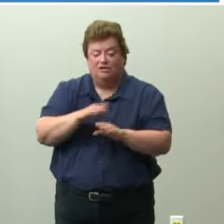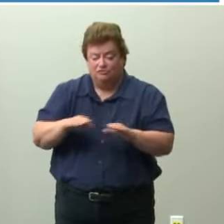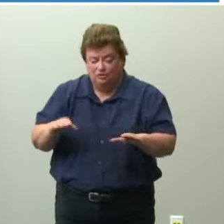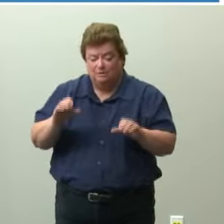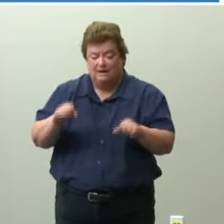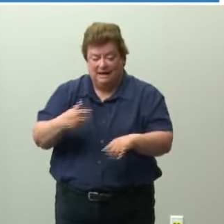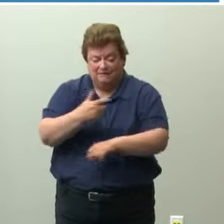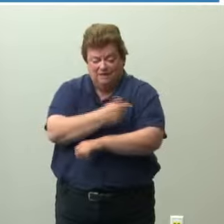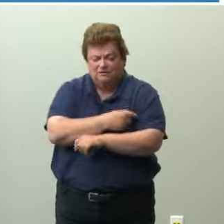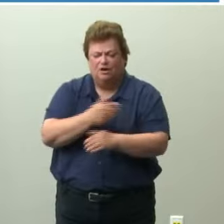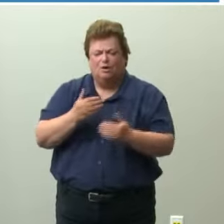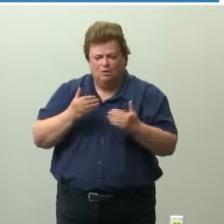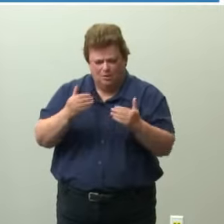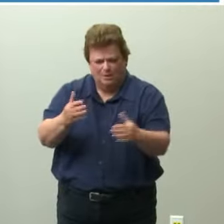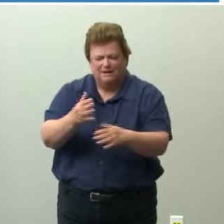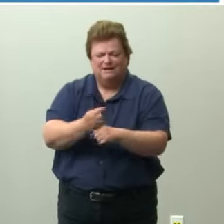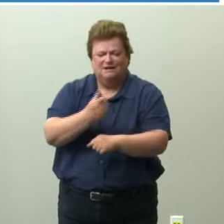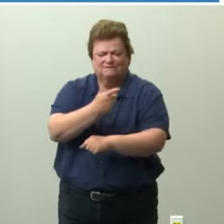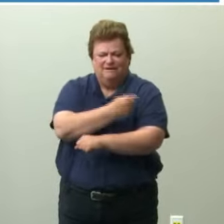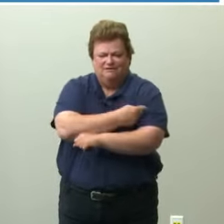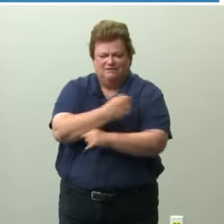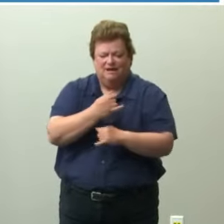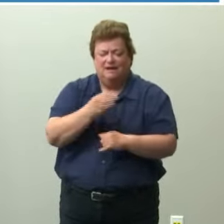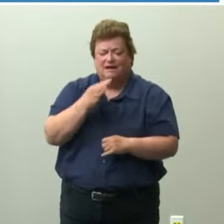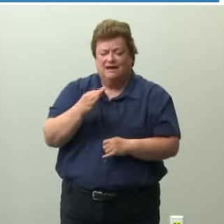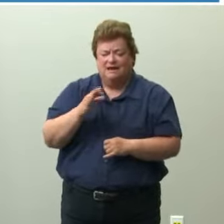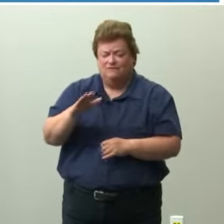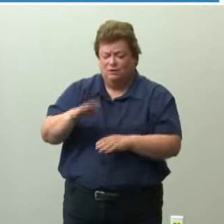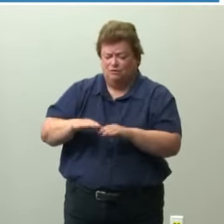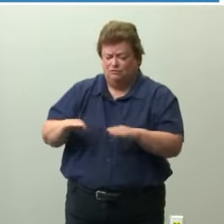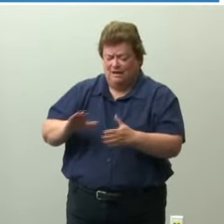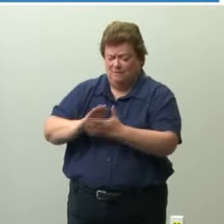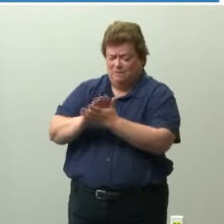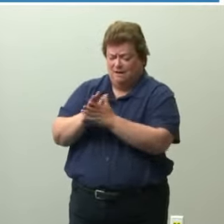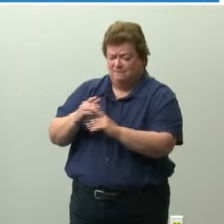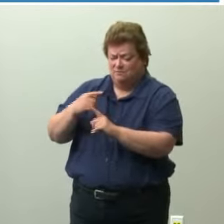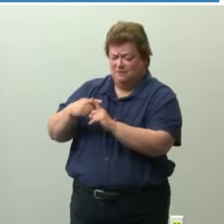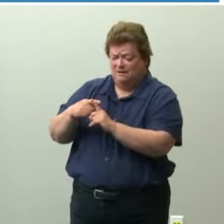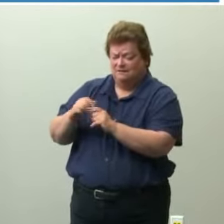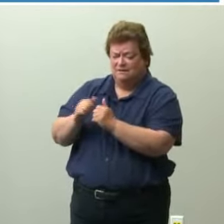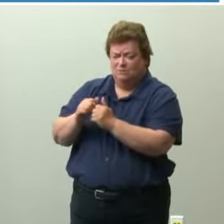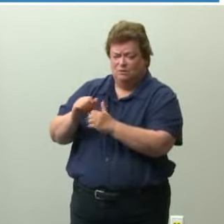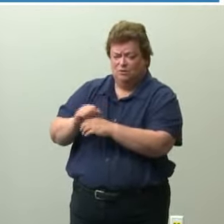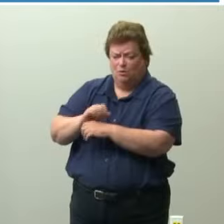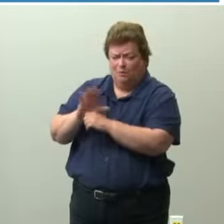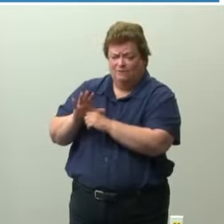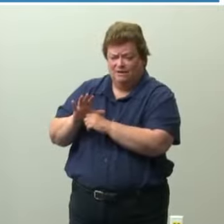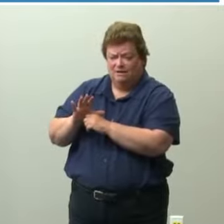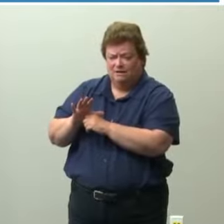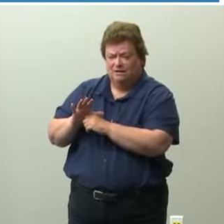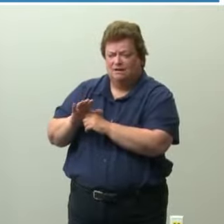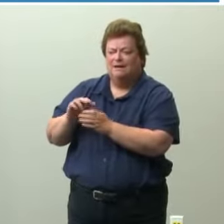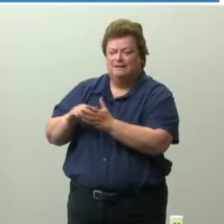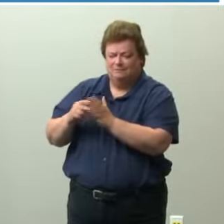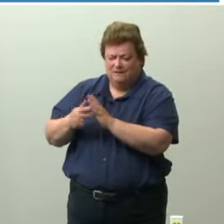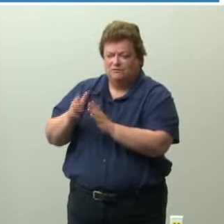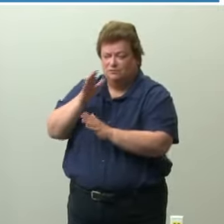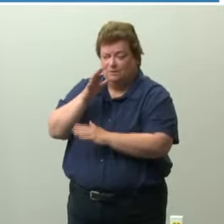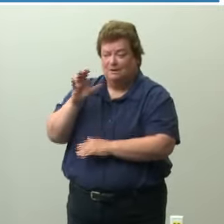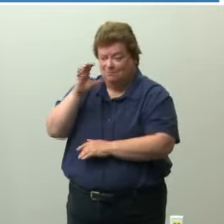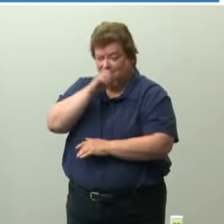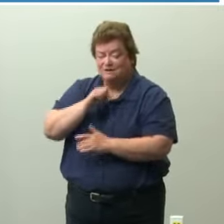should do it now. Because if your child becomes positive with COVID-19, they're going to be missing